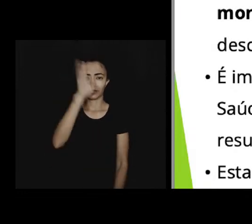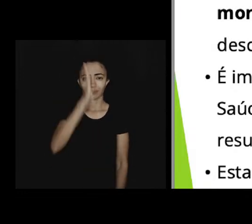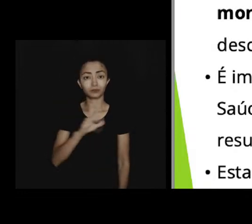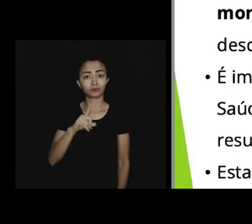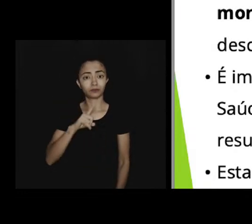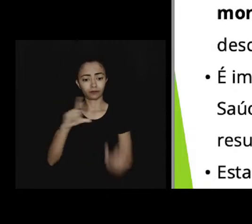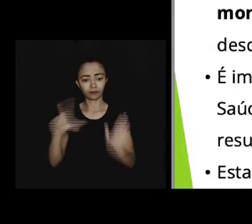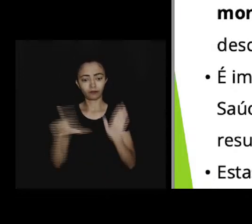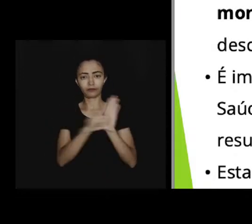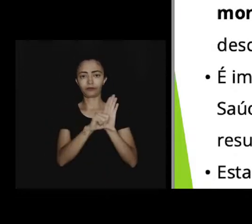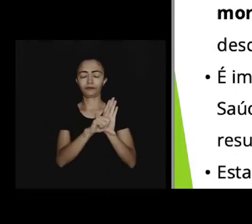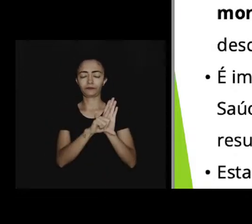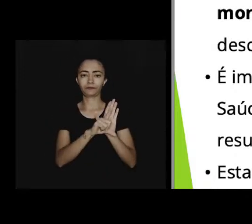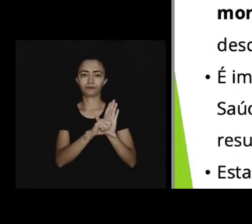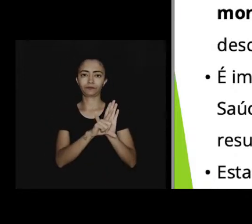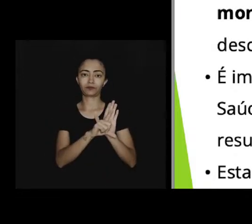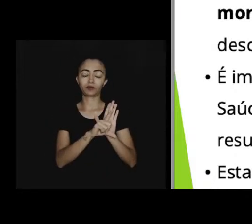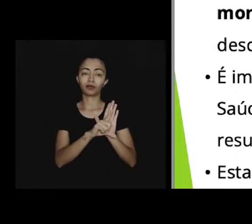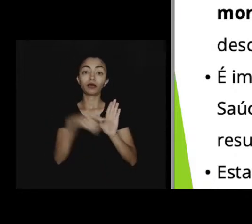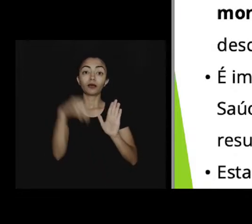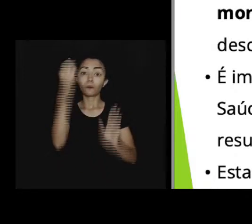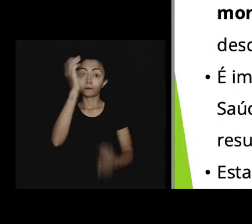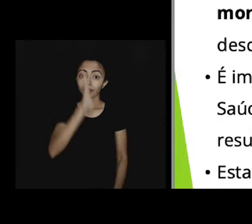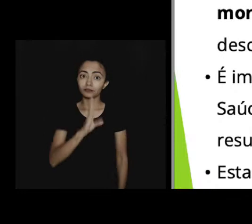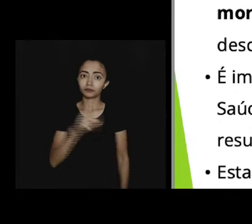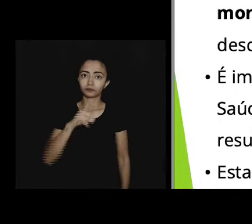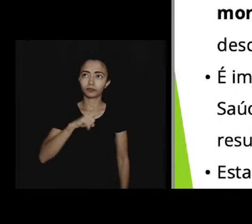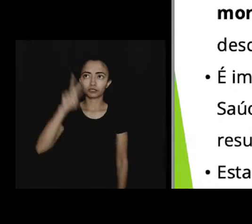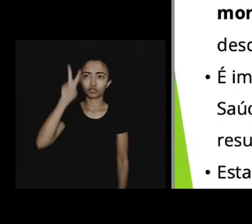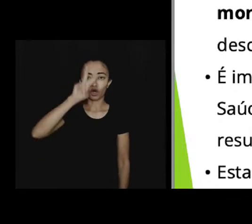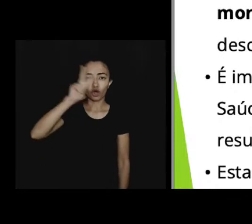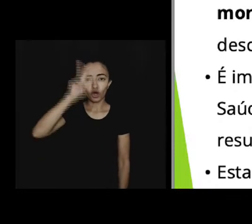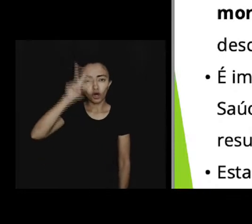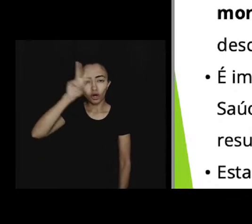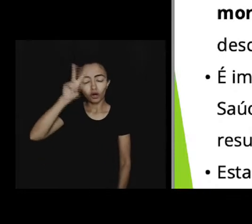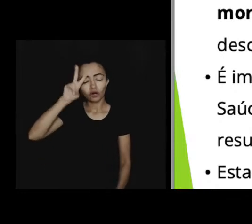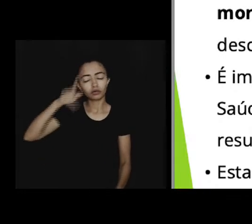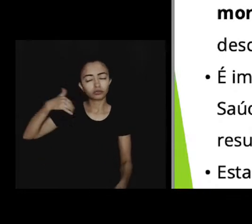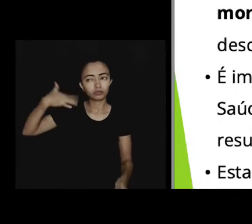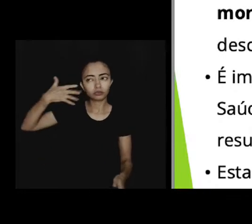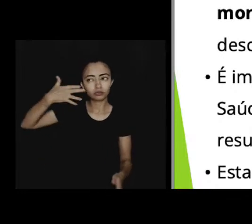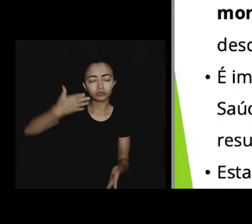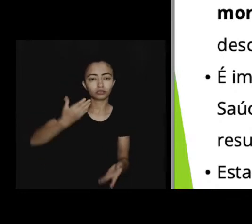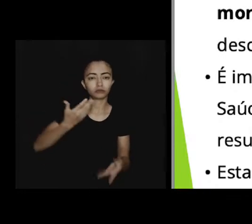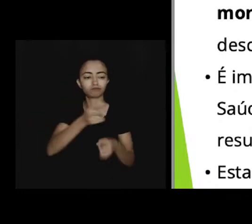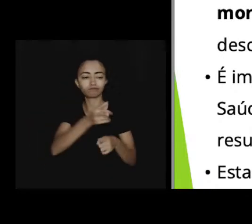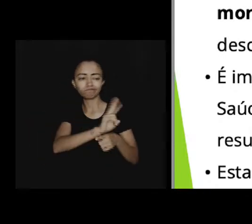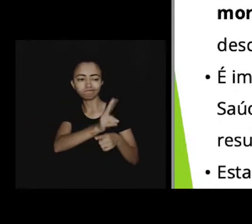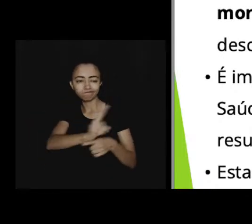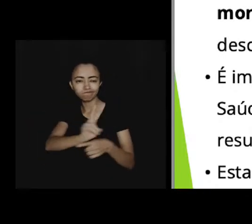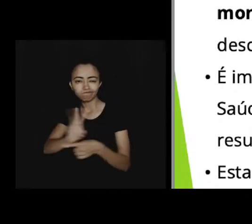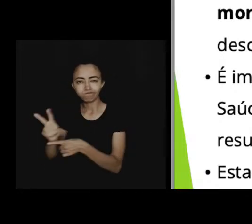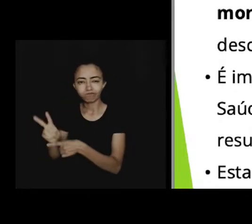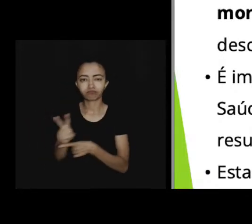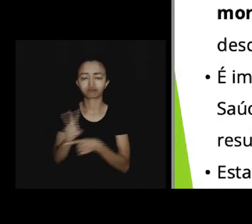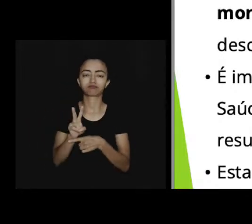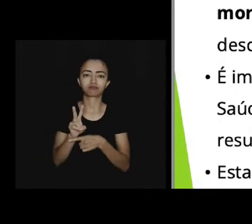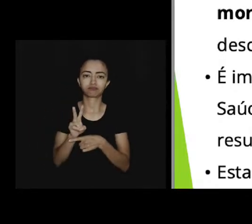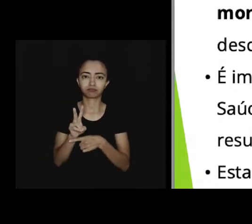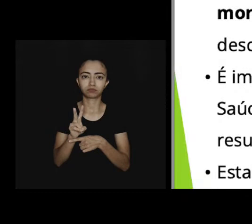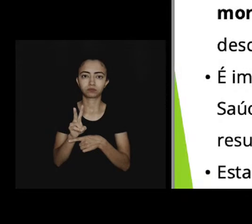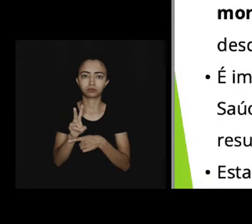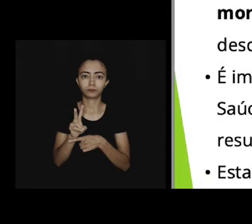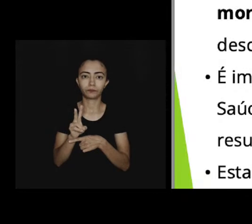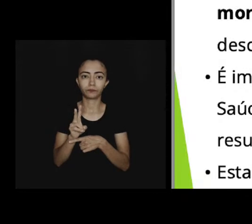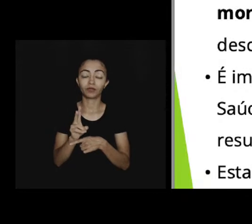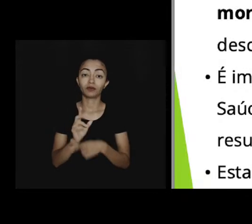Brazil has a legislation, we have the provisions in the law, and we have a